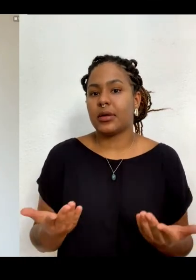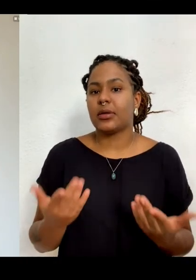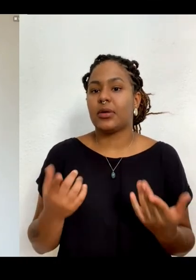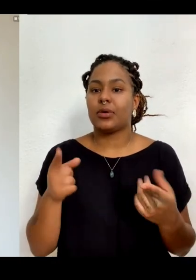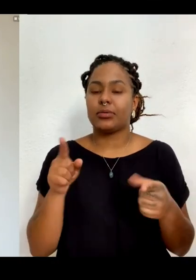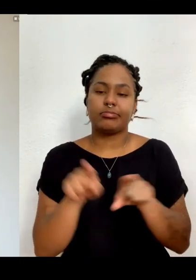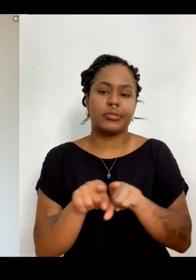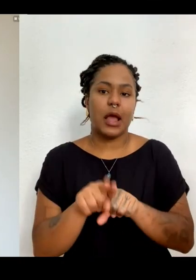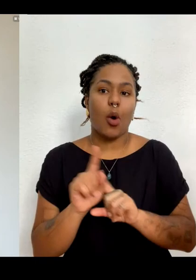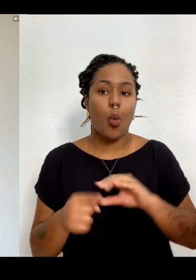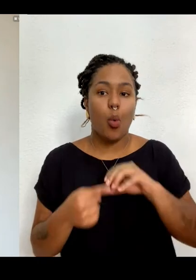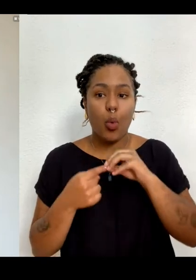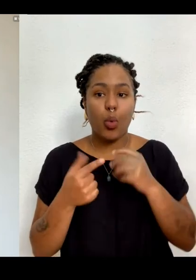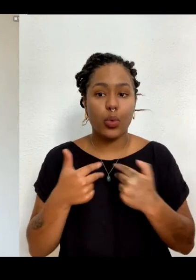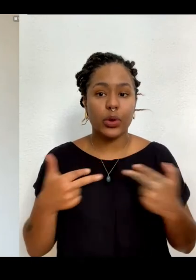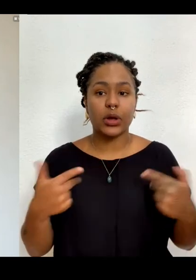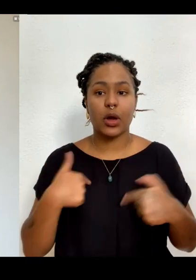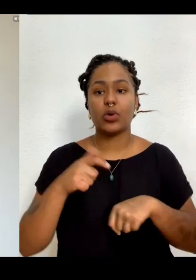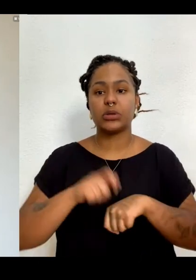professor